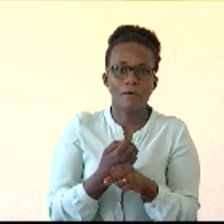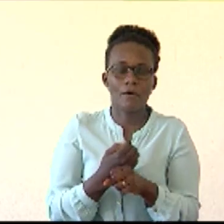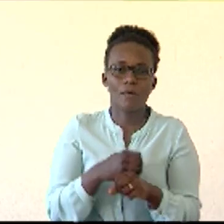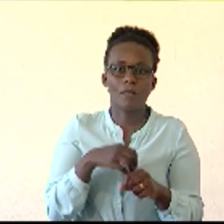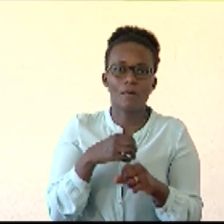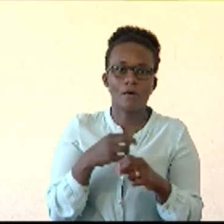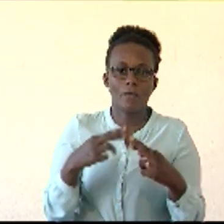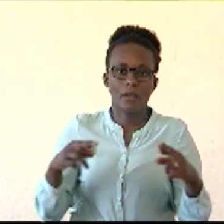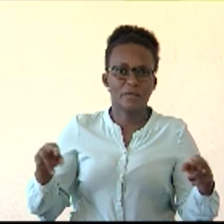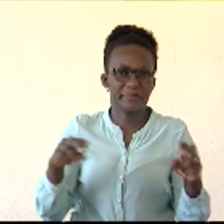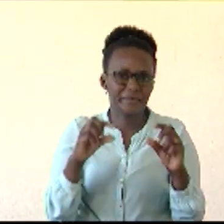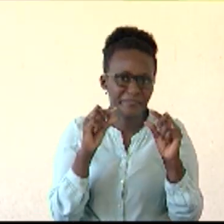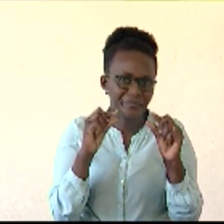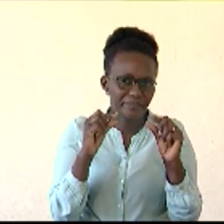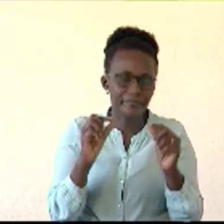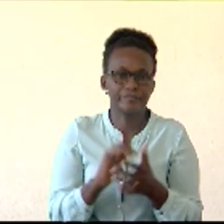you throw this copper